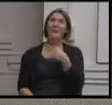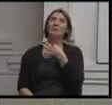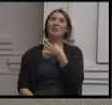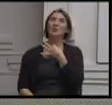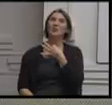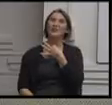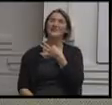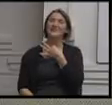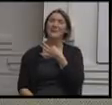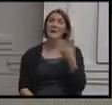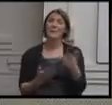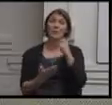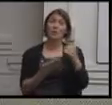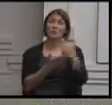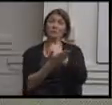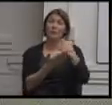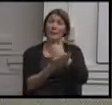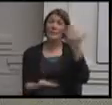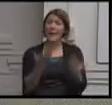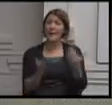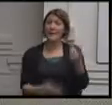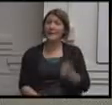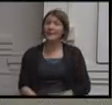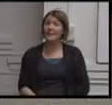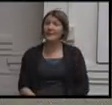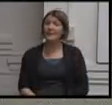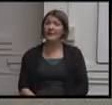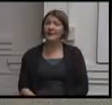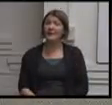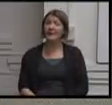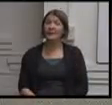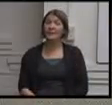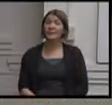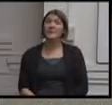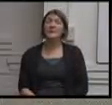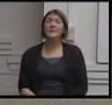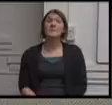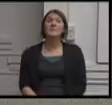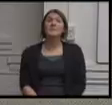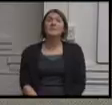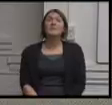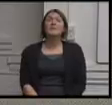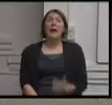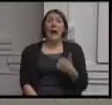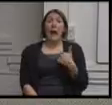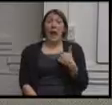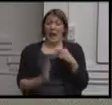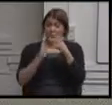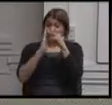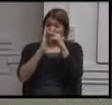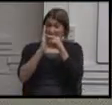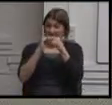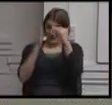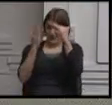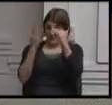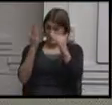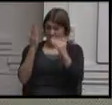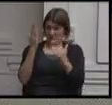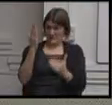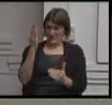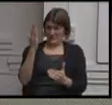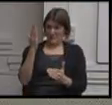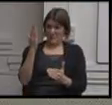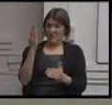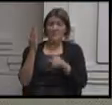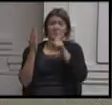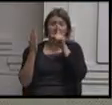may be a potential source of revenue. And I didn't read anything that indicated that the town's going to be